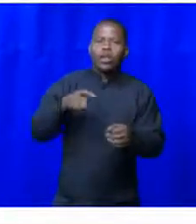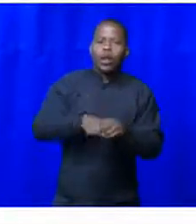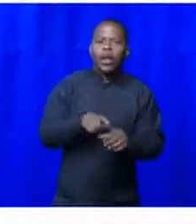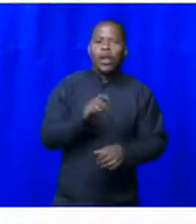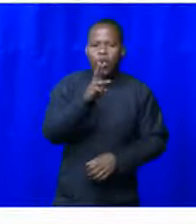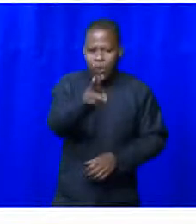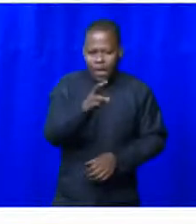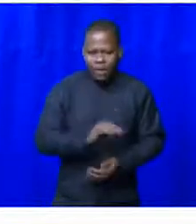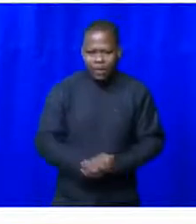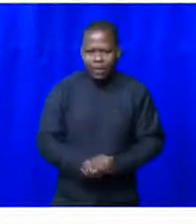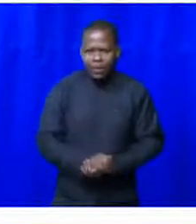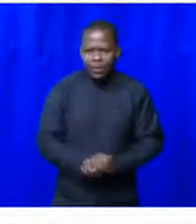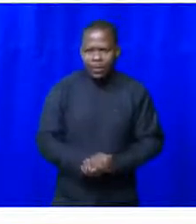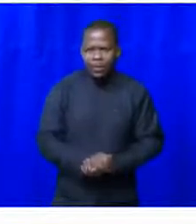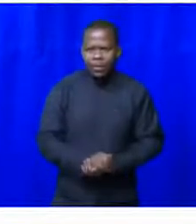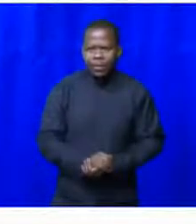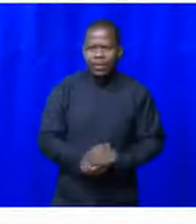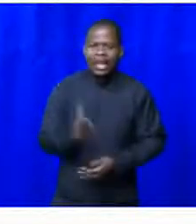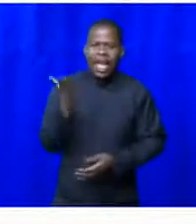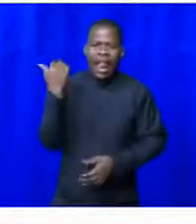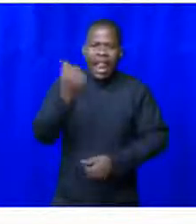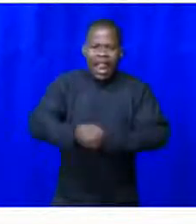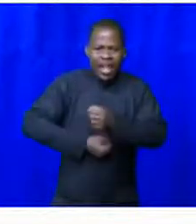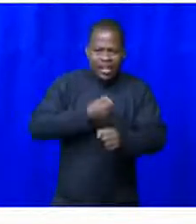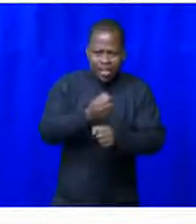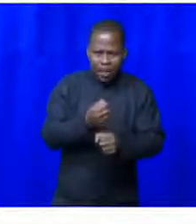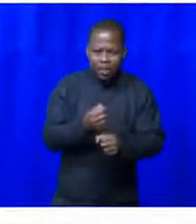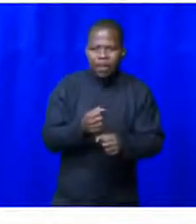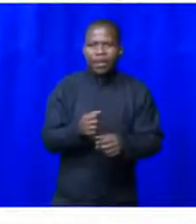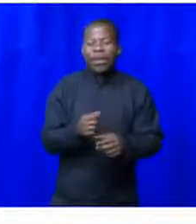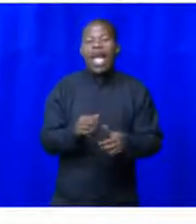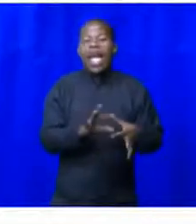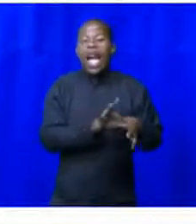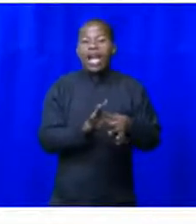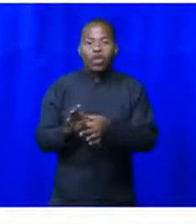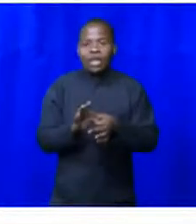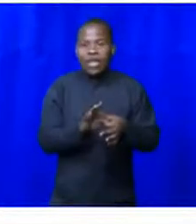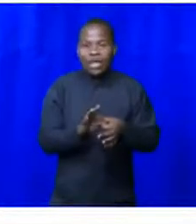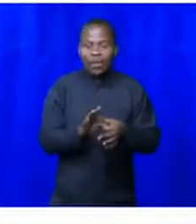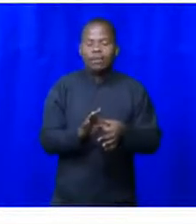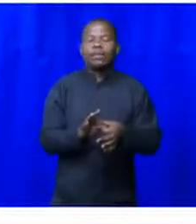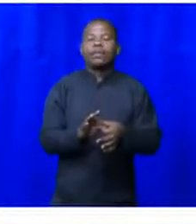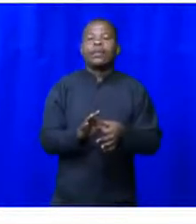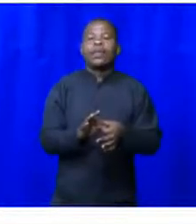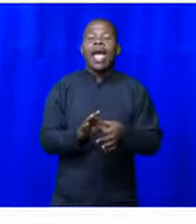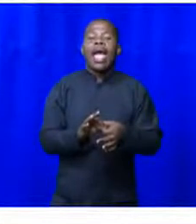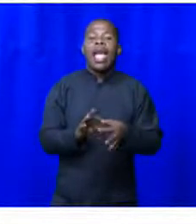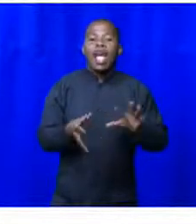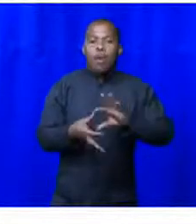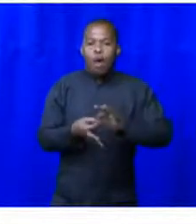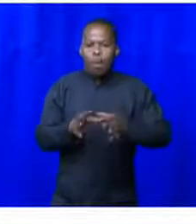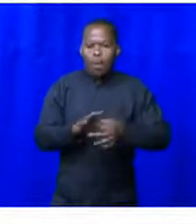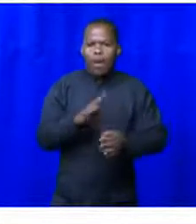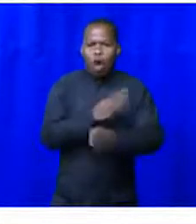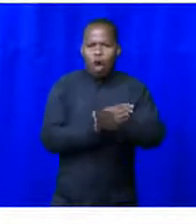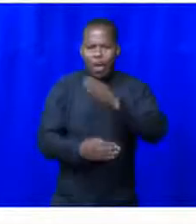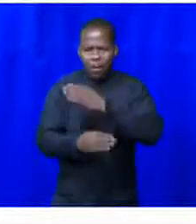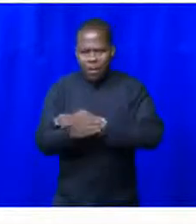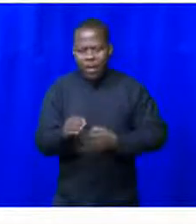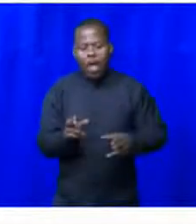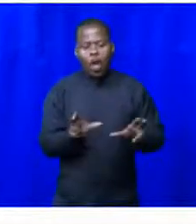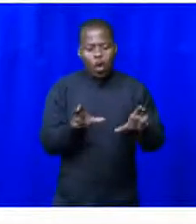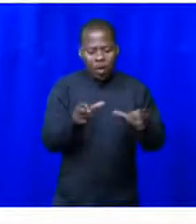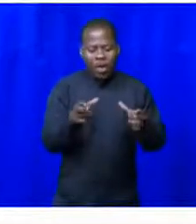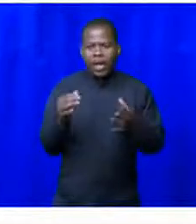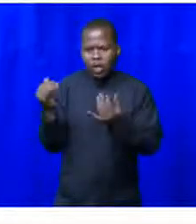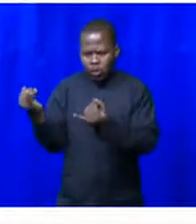eMbabane. Muva uthi emnyakeni lophelile bekwa ngalokusemthethweni inhlangano lebuka imidlalo yabantu labakhubatekile eSwatini Paralympics Committee.